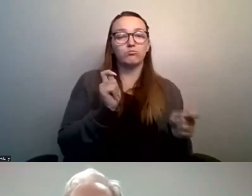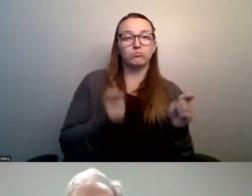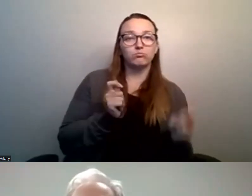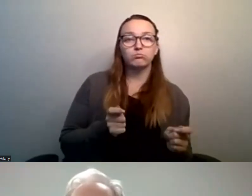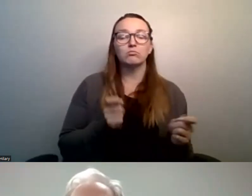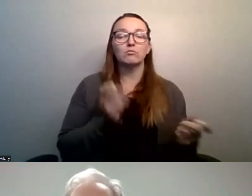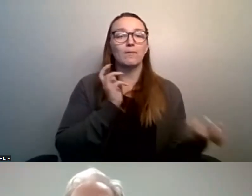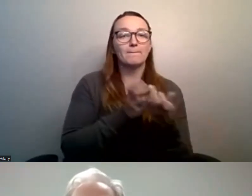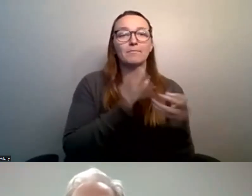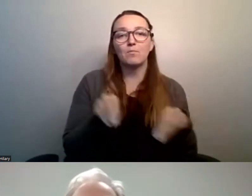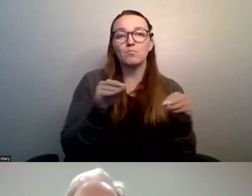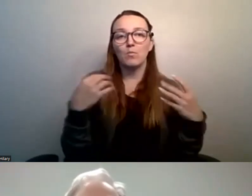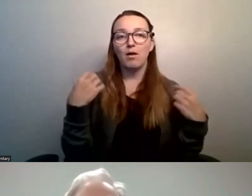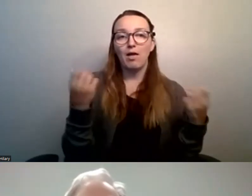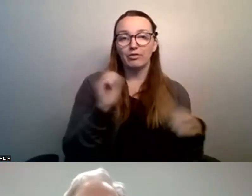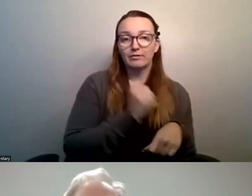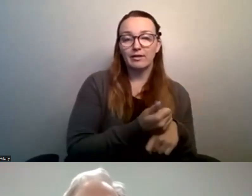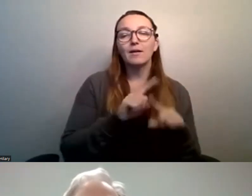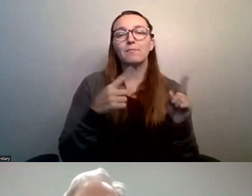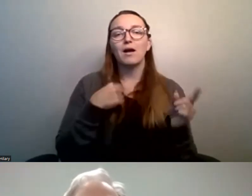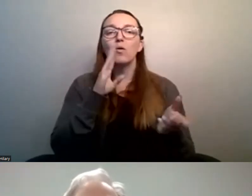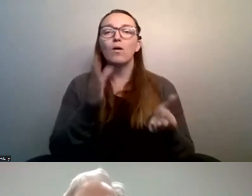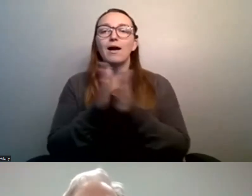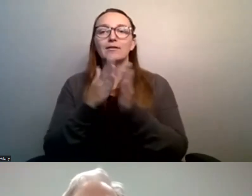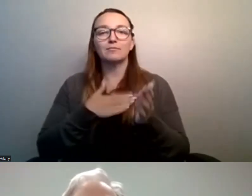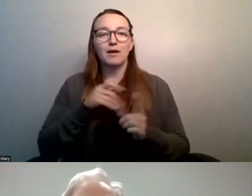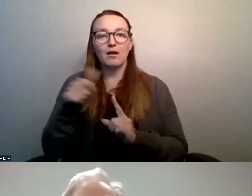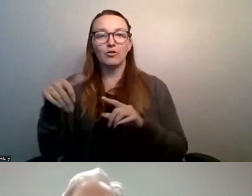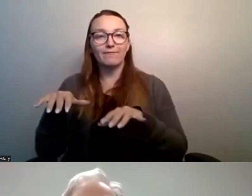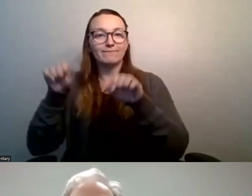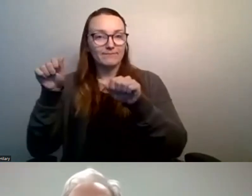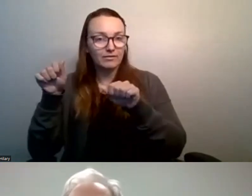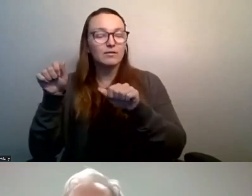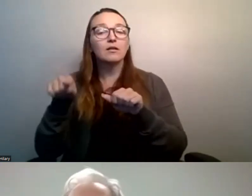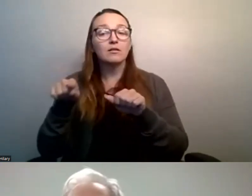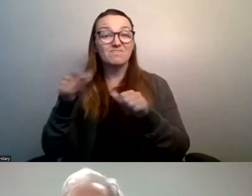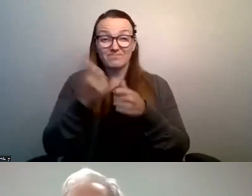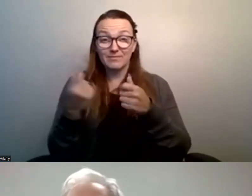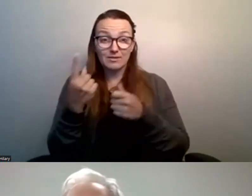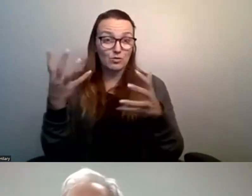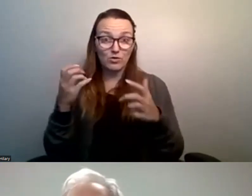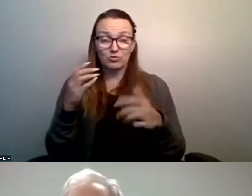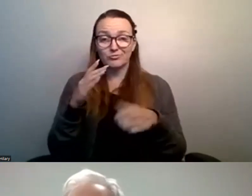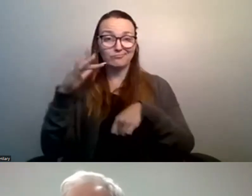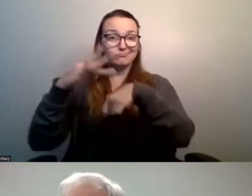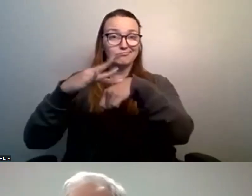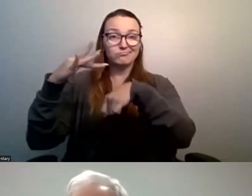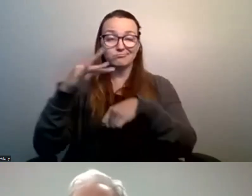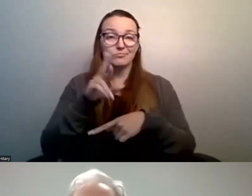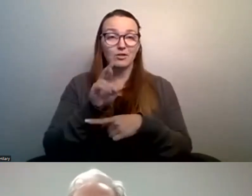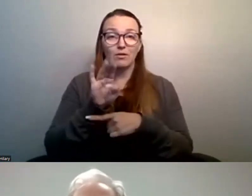mobile health study. But let me ask my co-facilitators here, does anyone else want to touch on Rebecca's